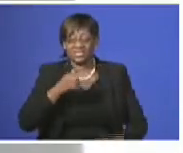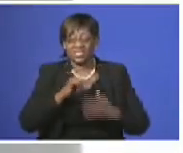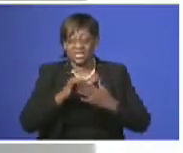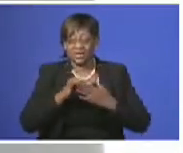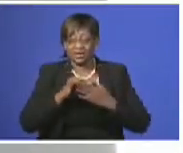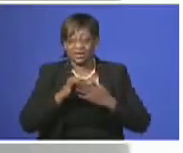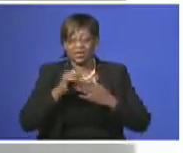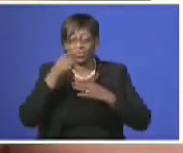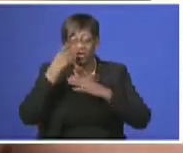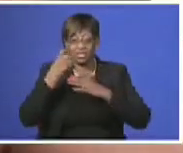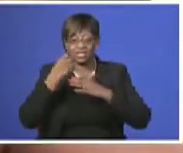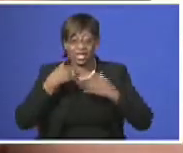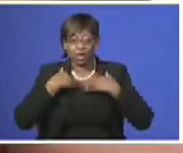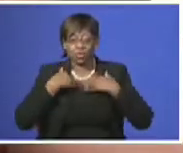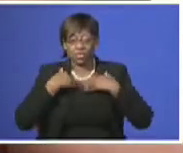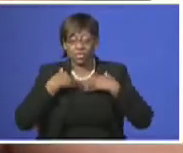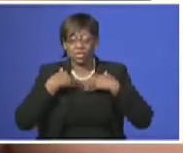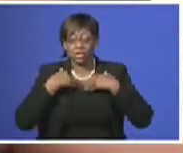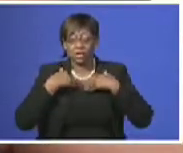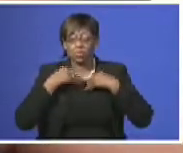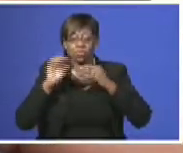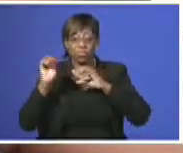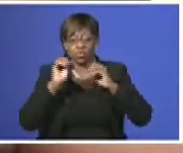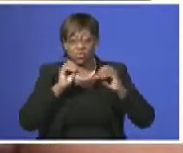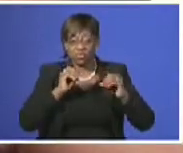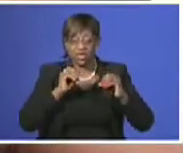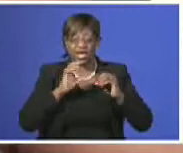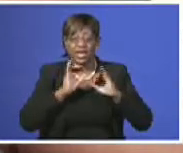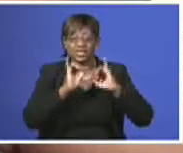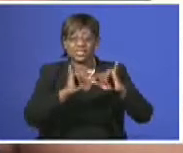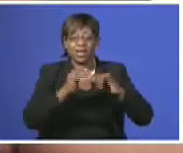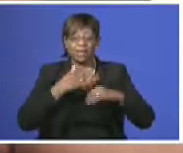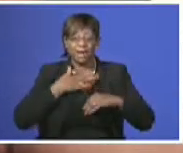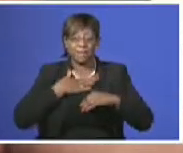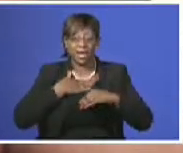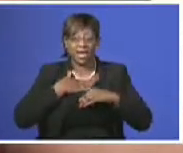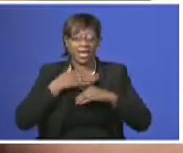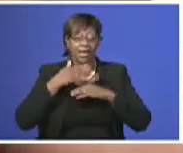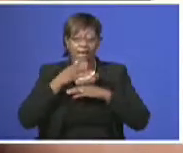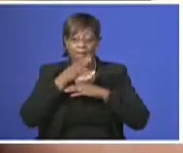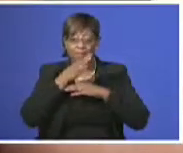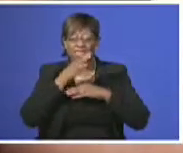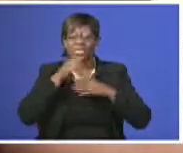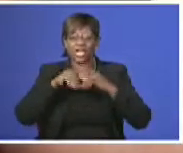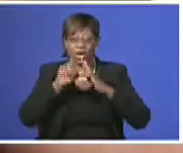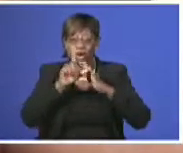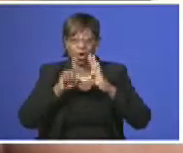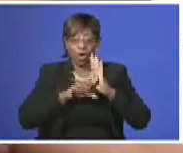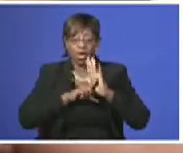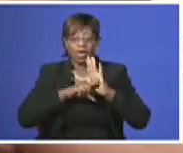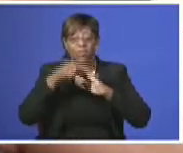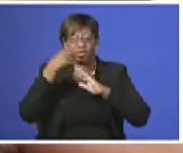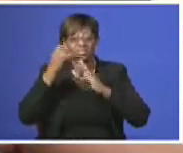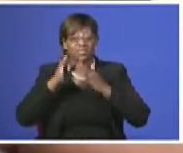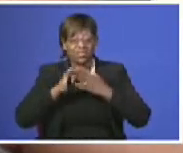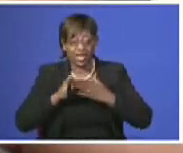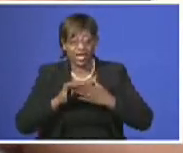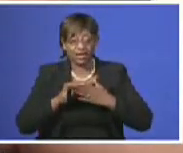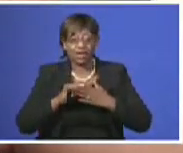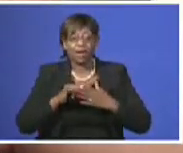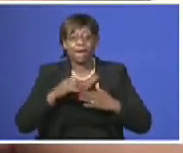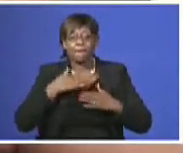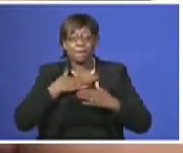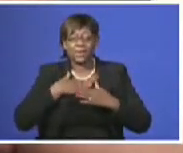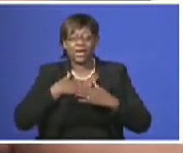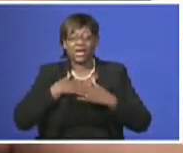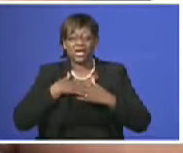was going through a situation where I had to move, and I'm staying by my mother-in-law. And because of that situation, my little girl was with her